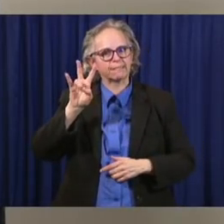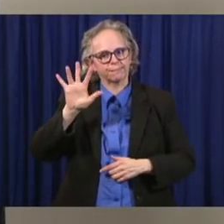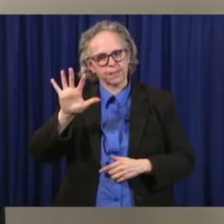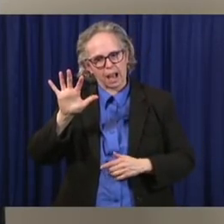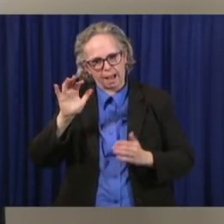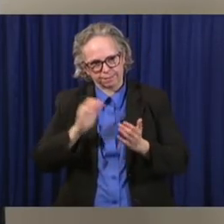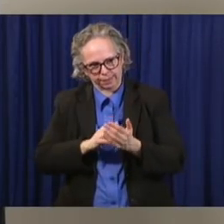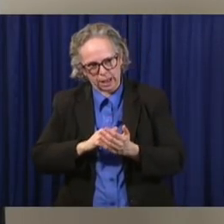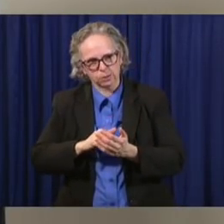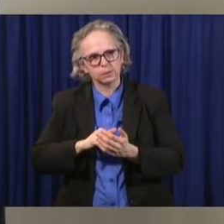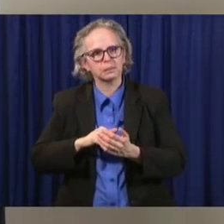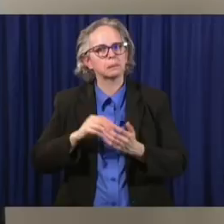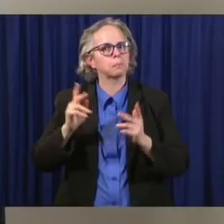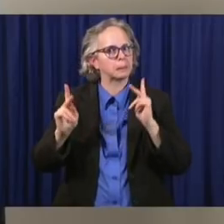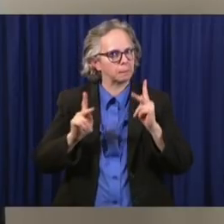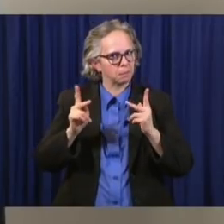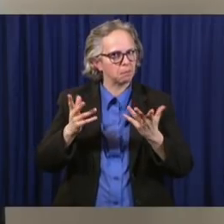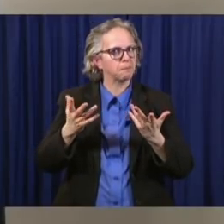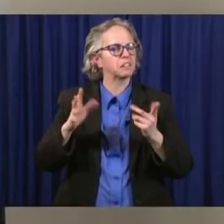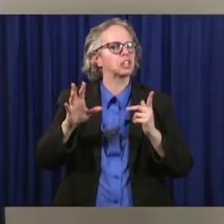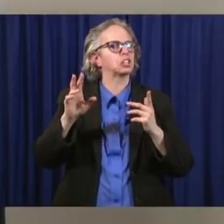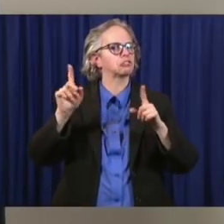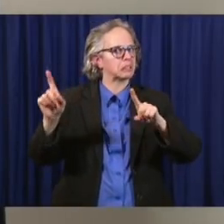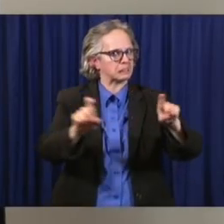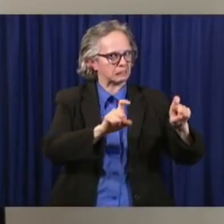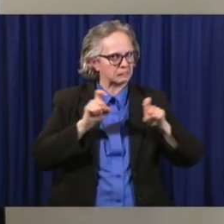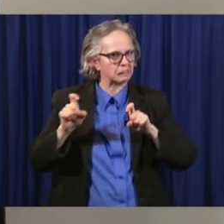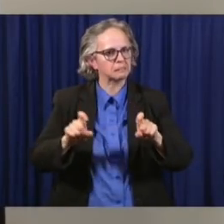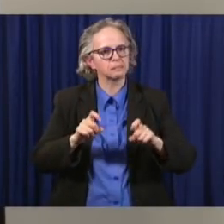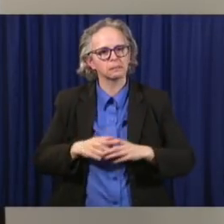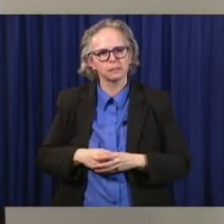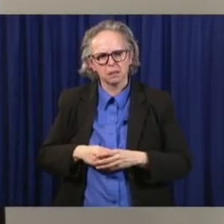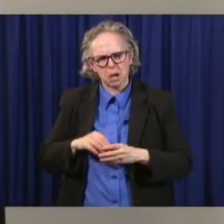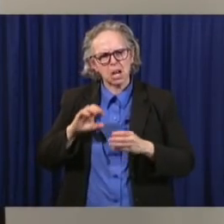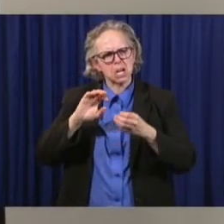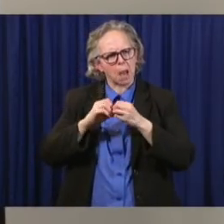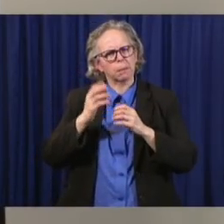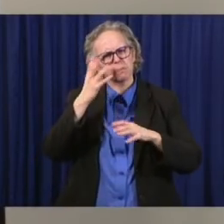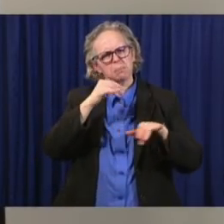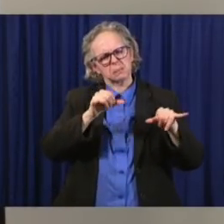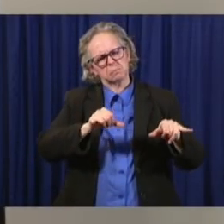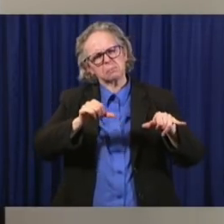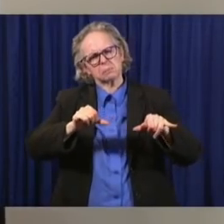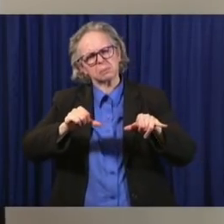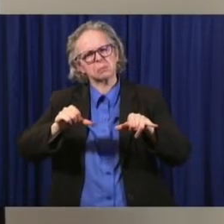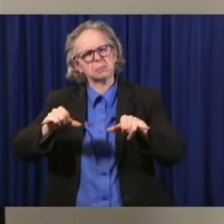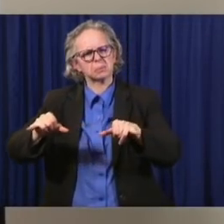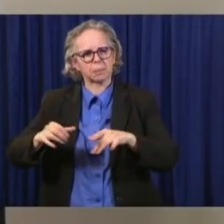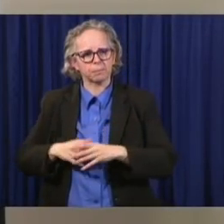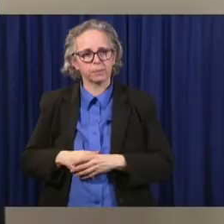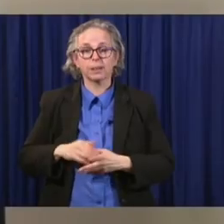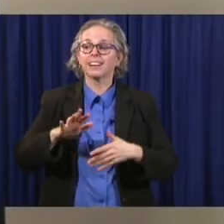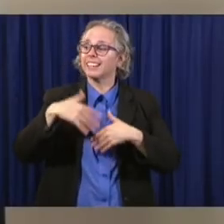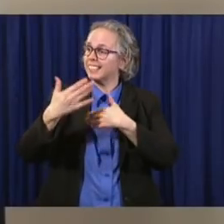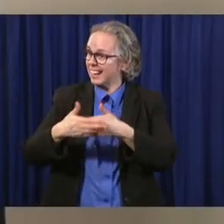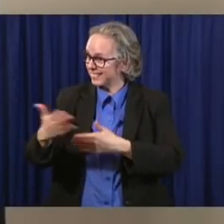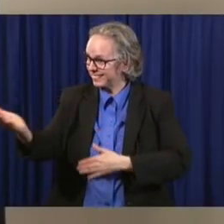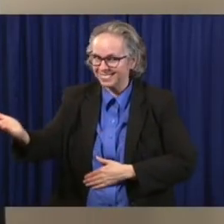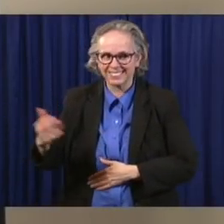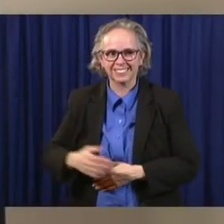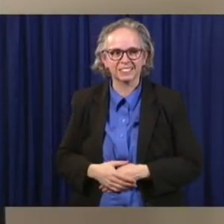175,000 over that in Ohio, and our numbers otherwise pretty much the same. Next slide. And our